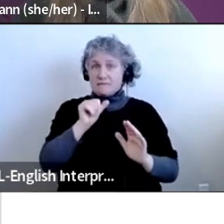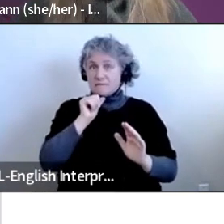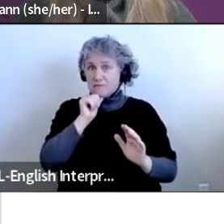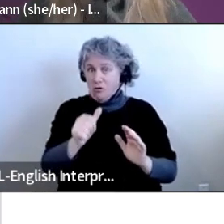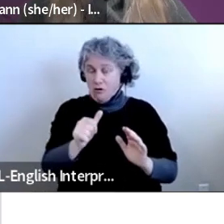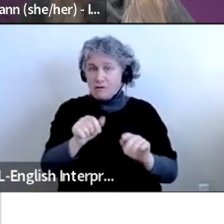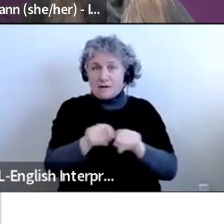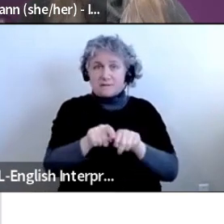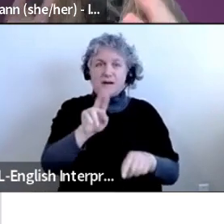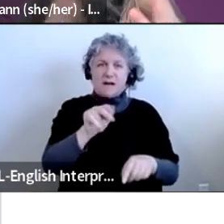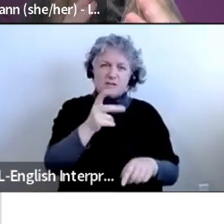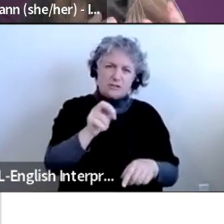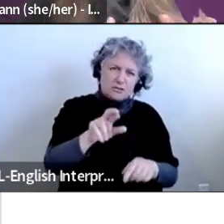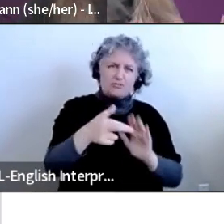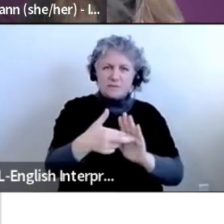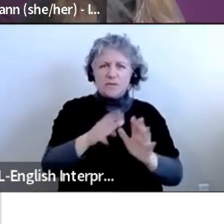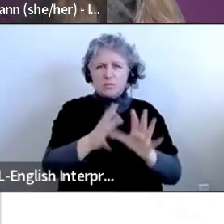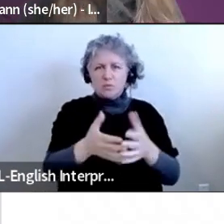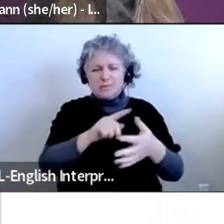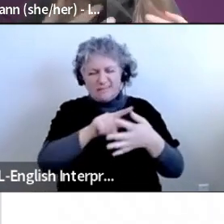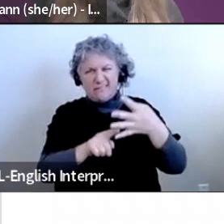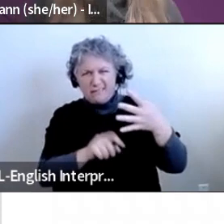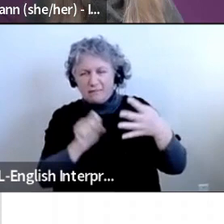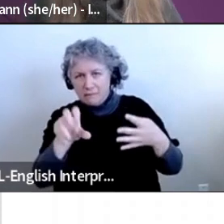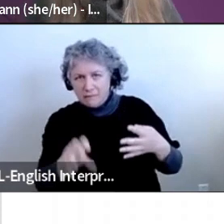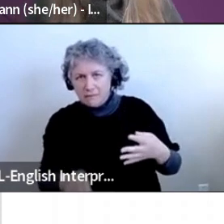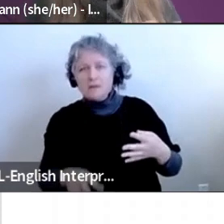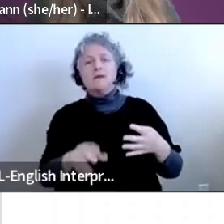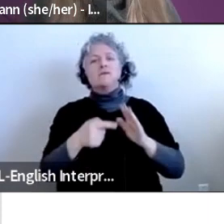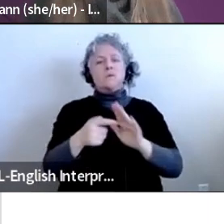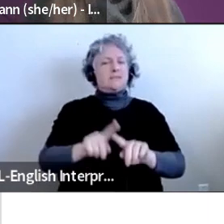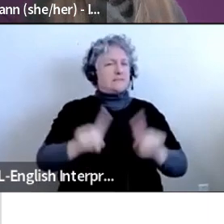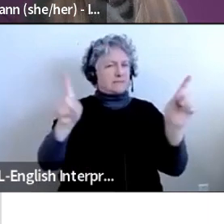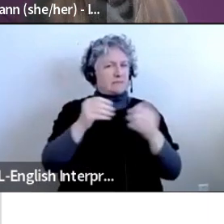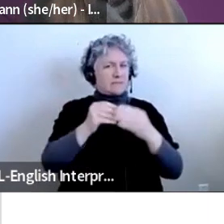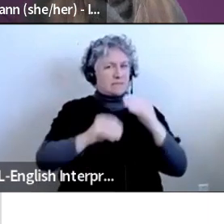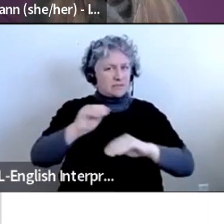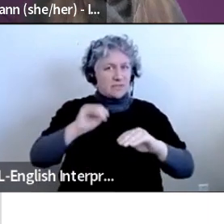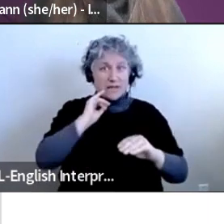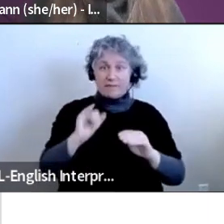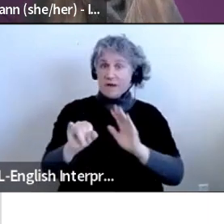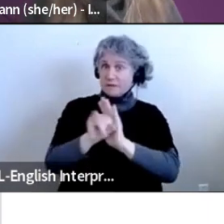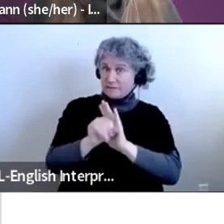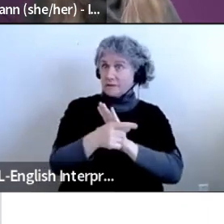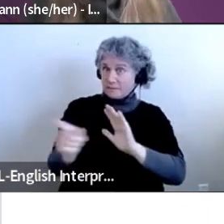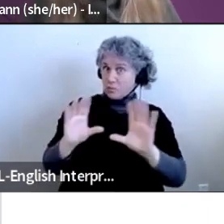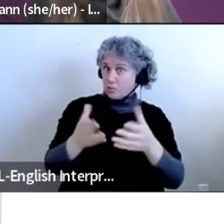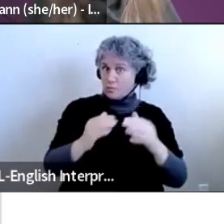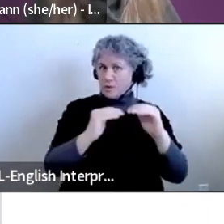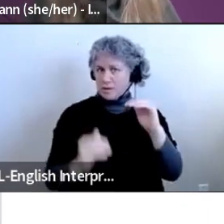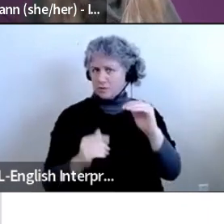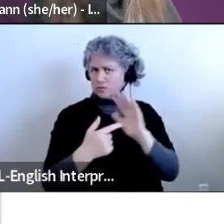then you'll be shown that standard budget, the one-to-one matching budget. And if you do self-identify, then you'll be shown the 25%